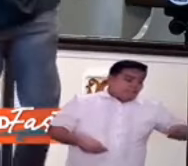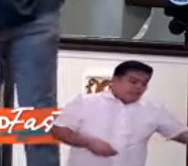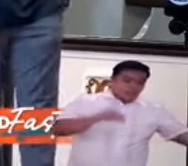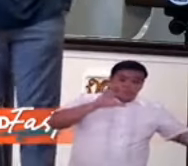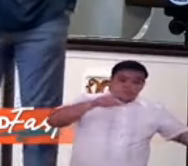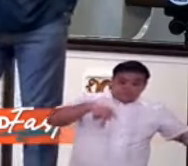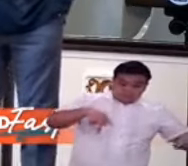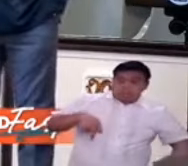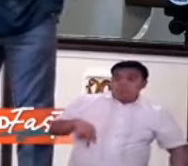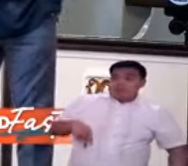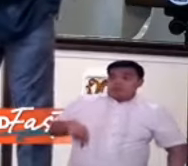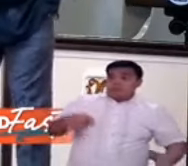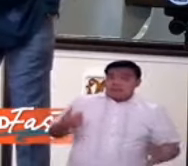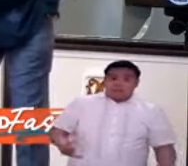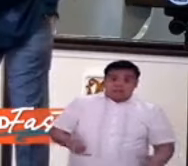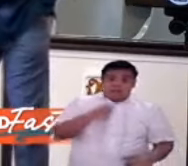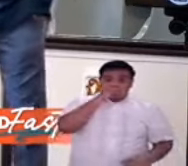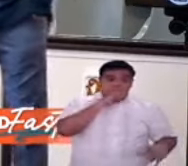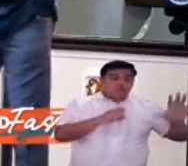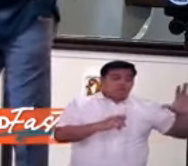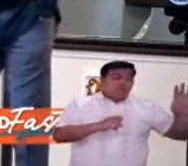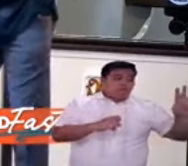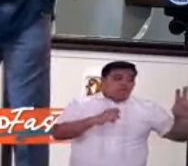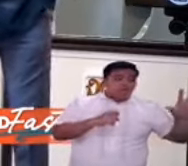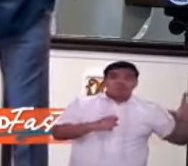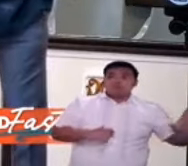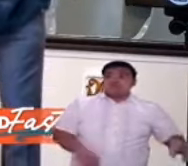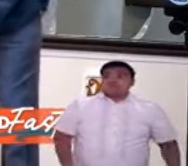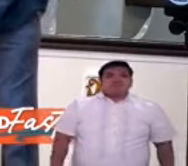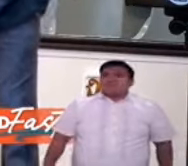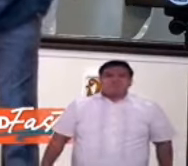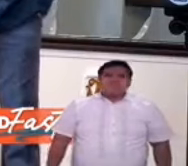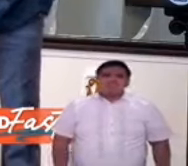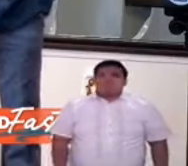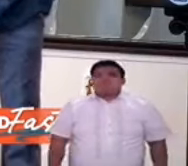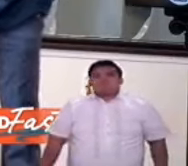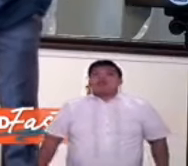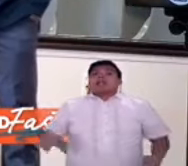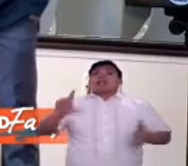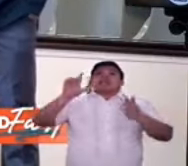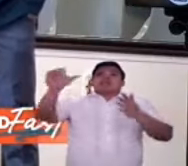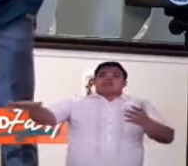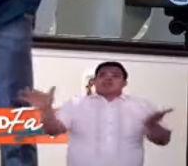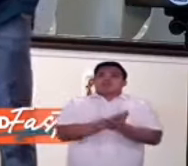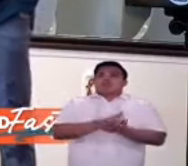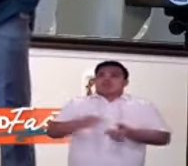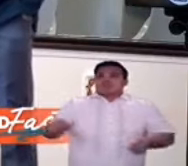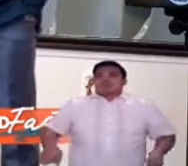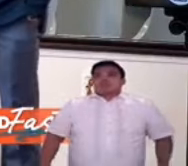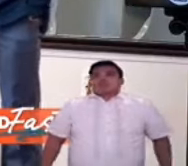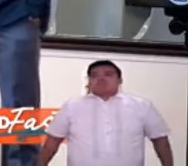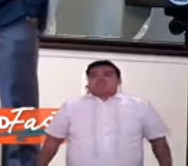phone to your child as early as 5 years old, 4 years old, ihatag na ninyo, you are not